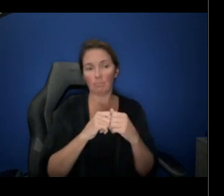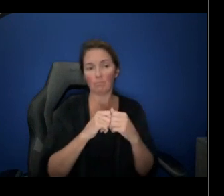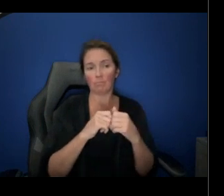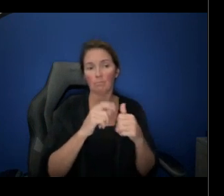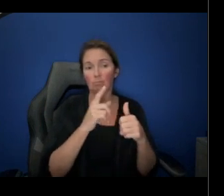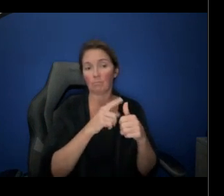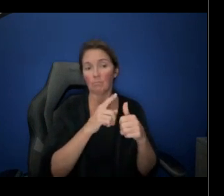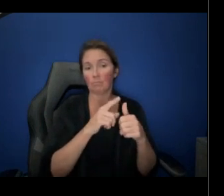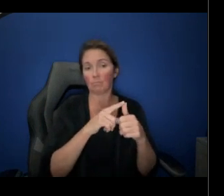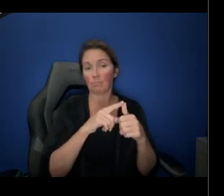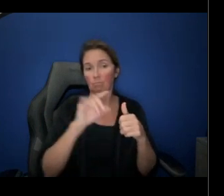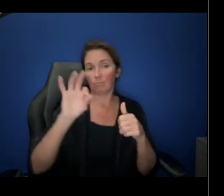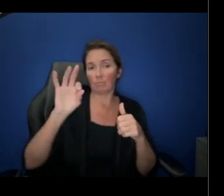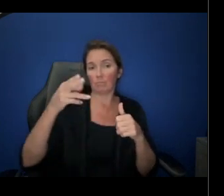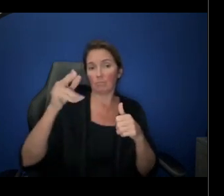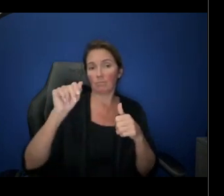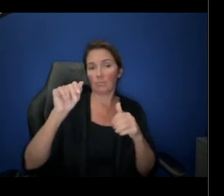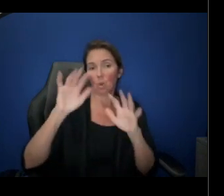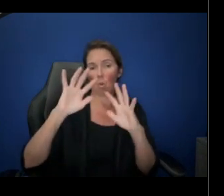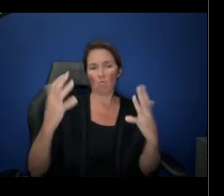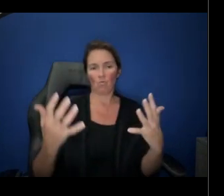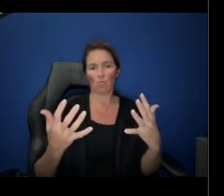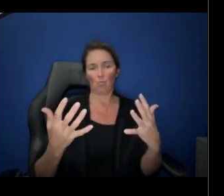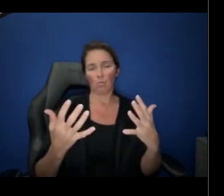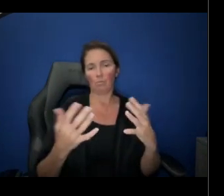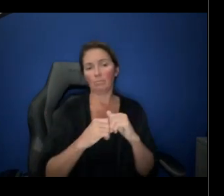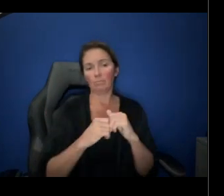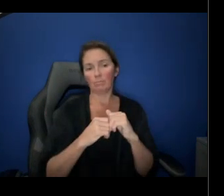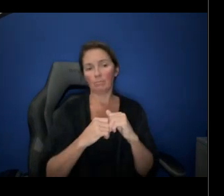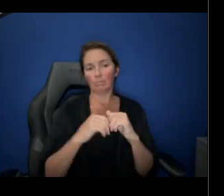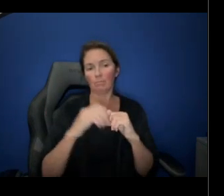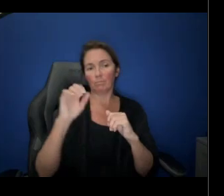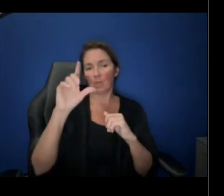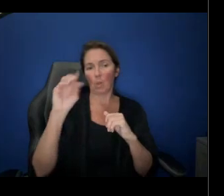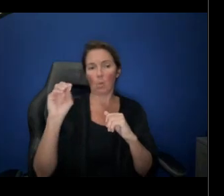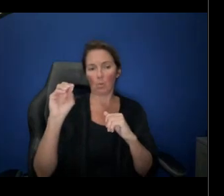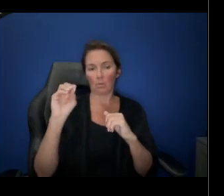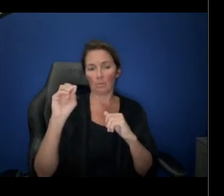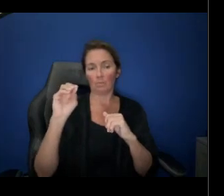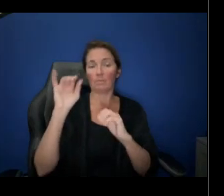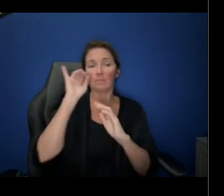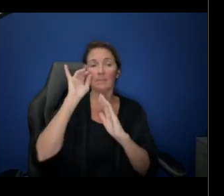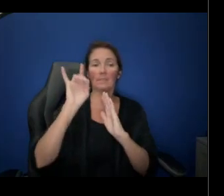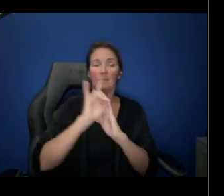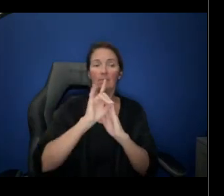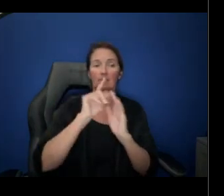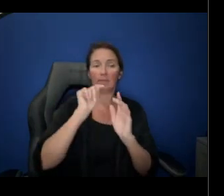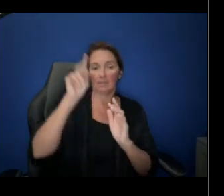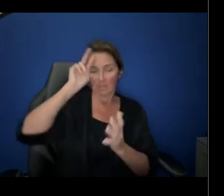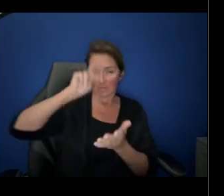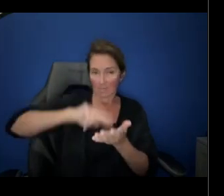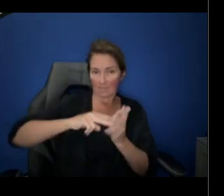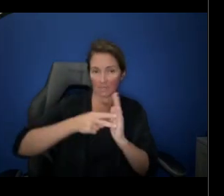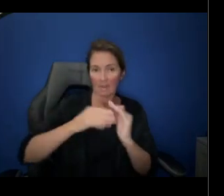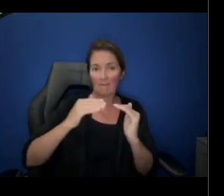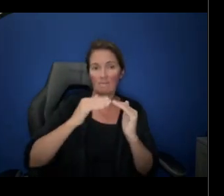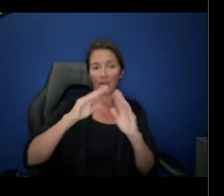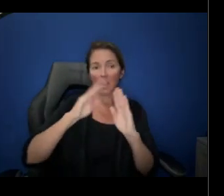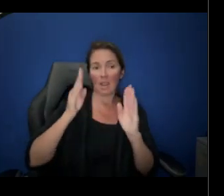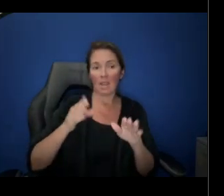Topic 1, FHA overview. ELO, identify the intent of the Fair Housing